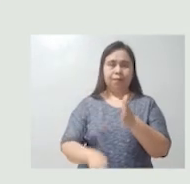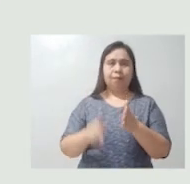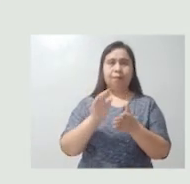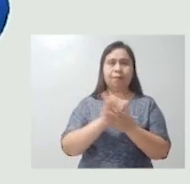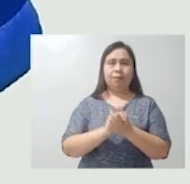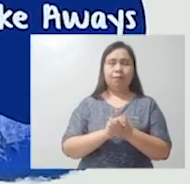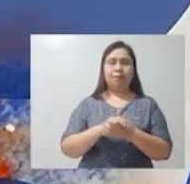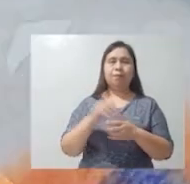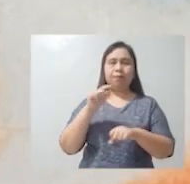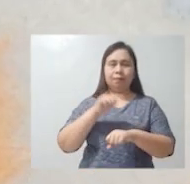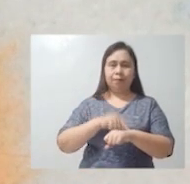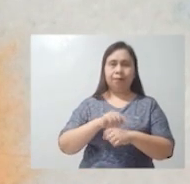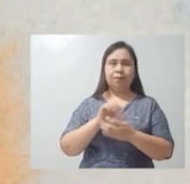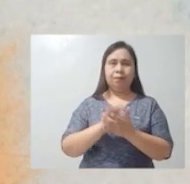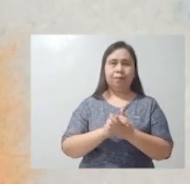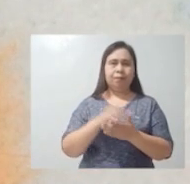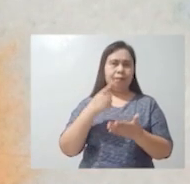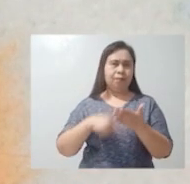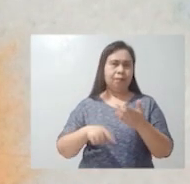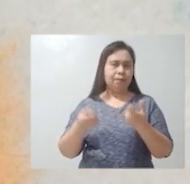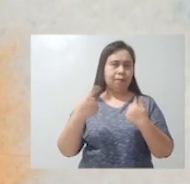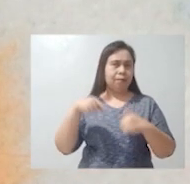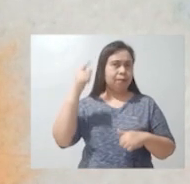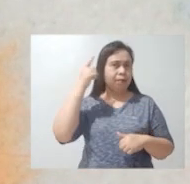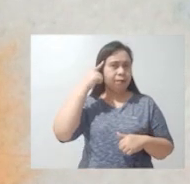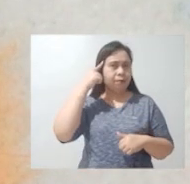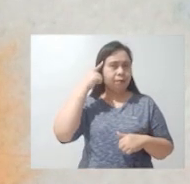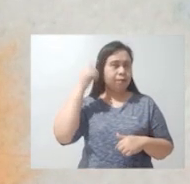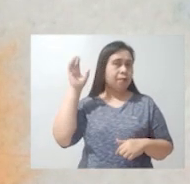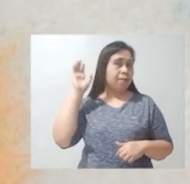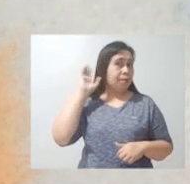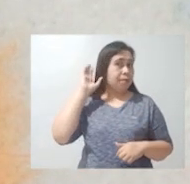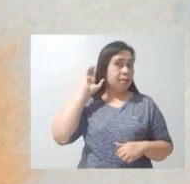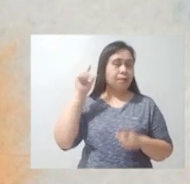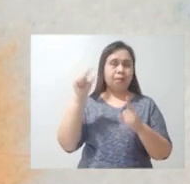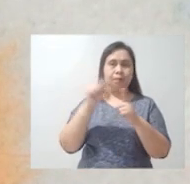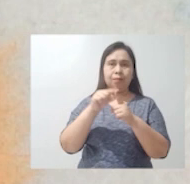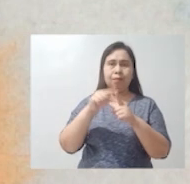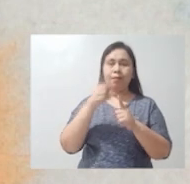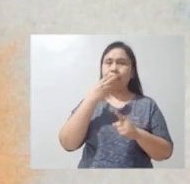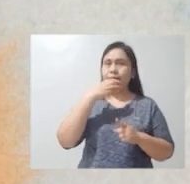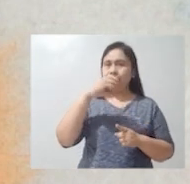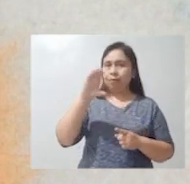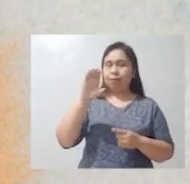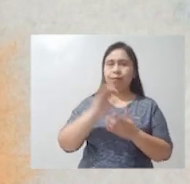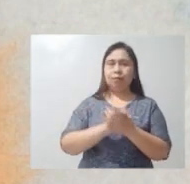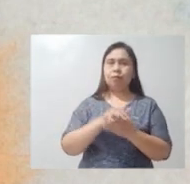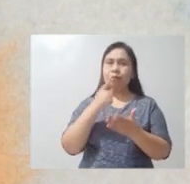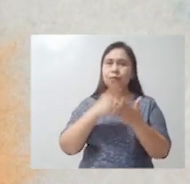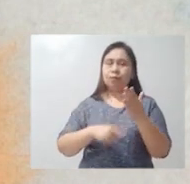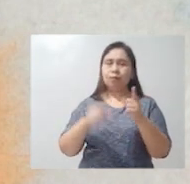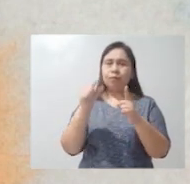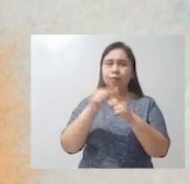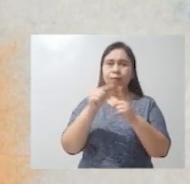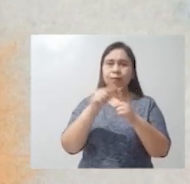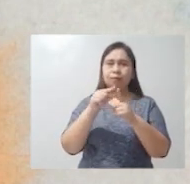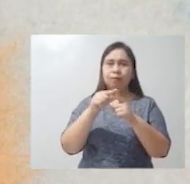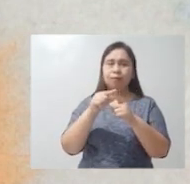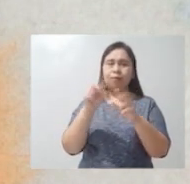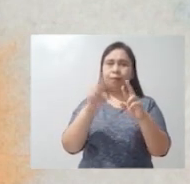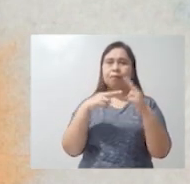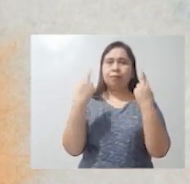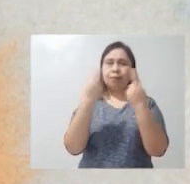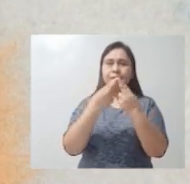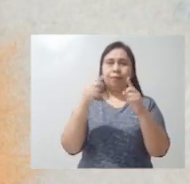This time, what comes into your mind when you hear the word HIT? Or what are the words that you can associate to the